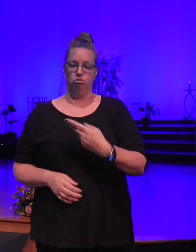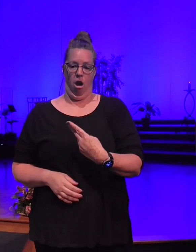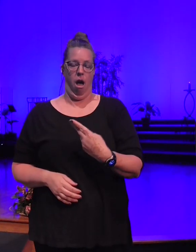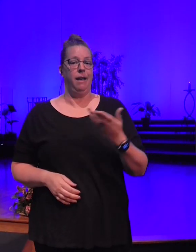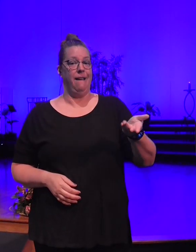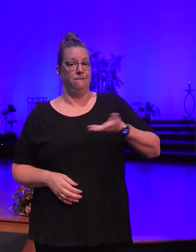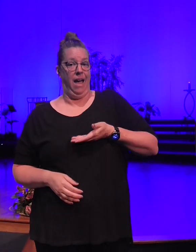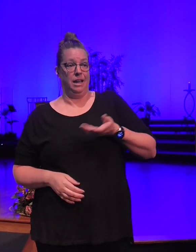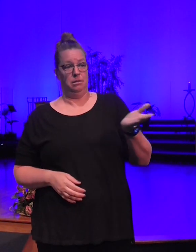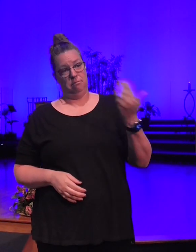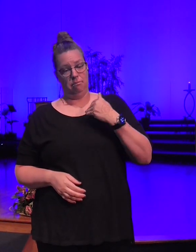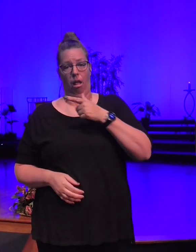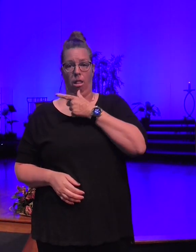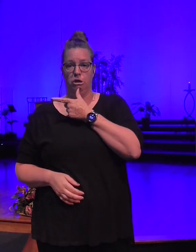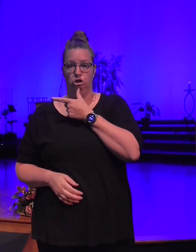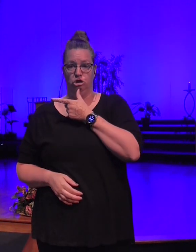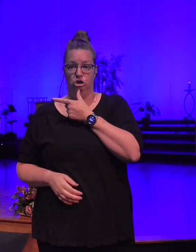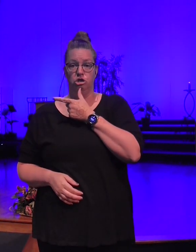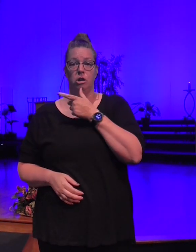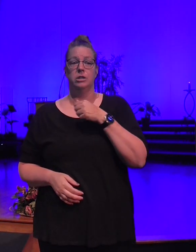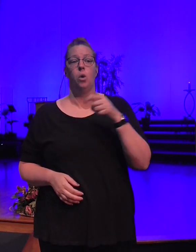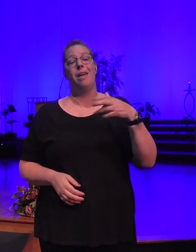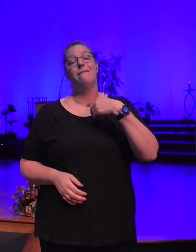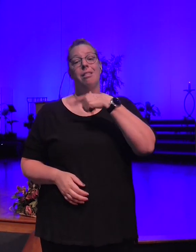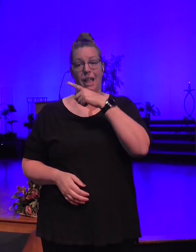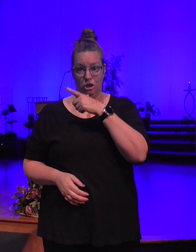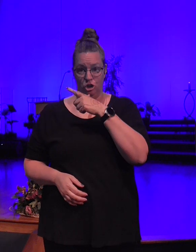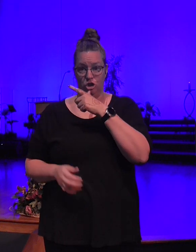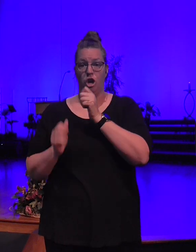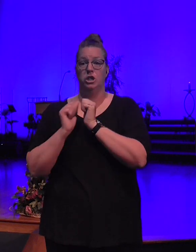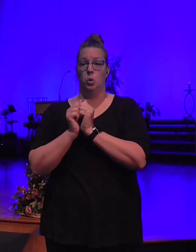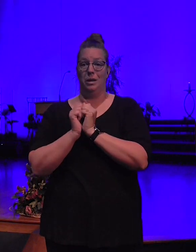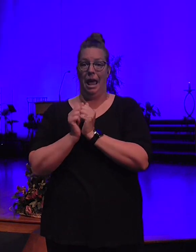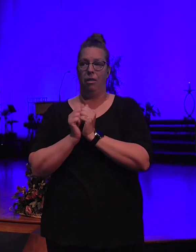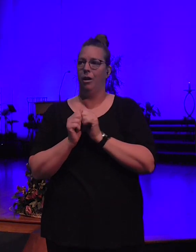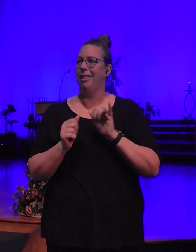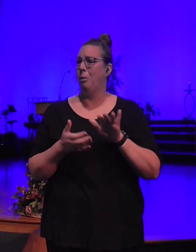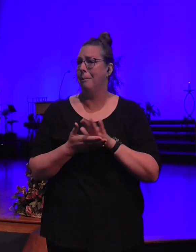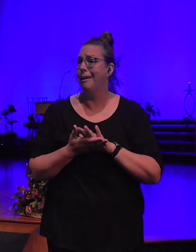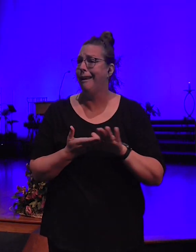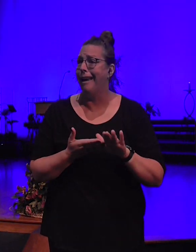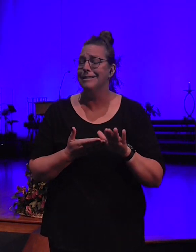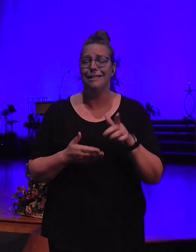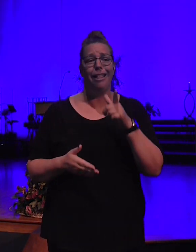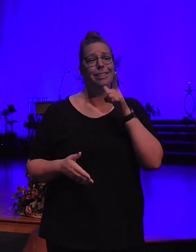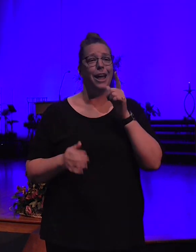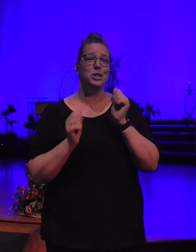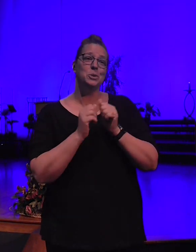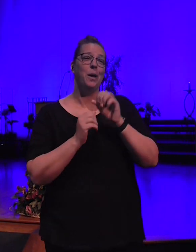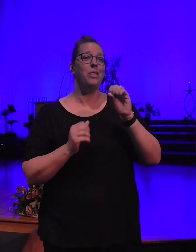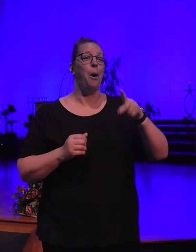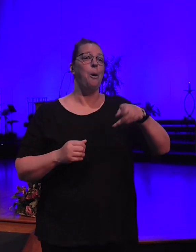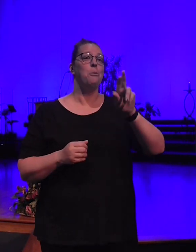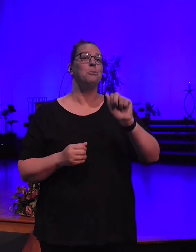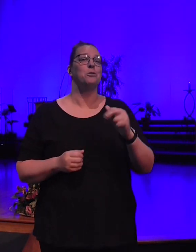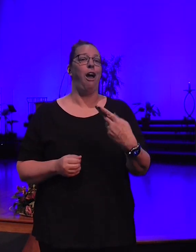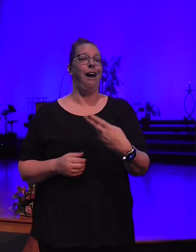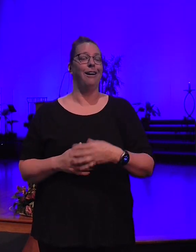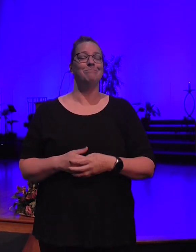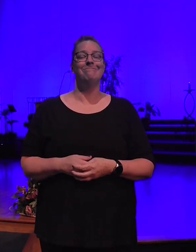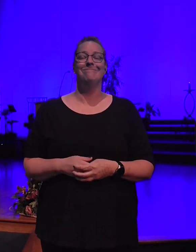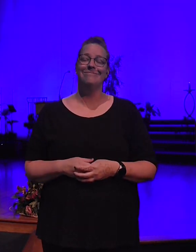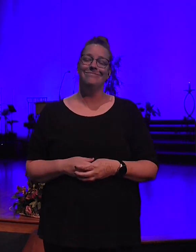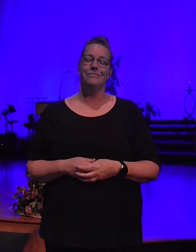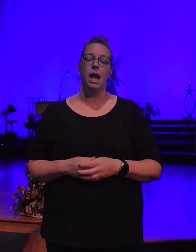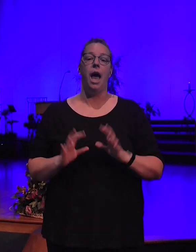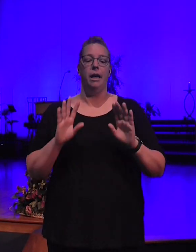lunch. They have this lovely lunch together. Wouldn't that be nice? A little lunch with Oprah. And then Oprah hands